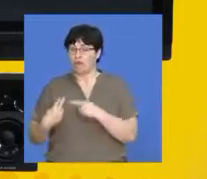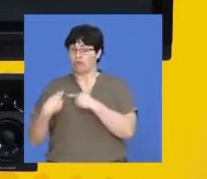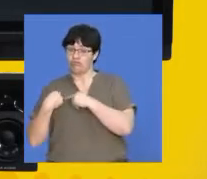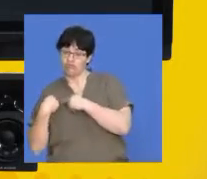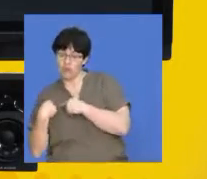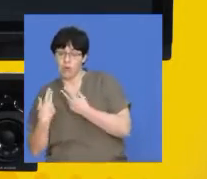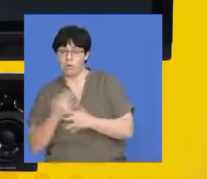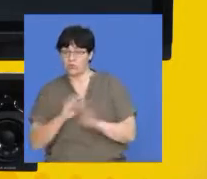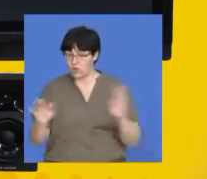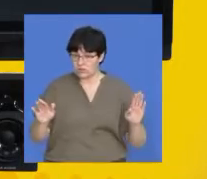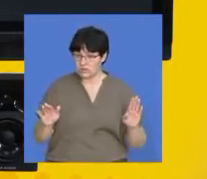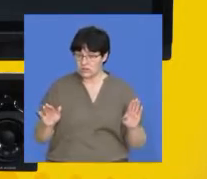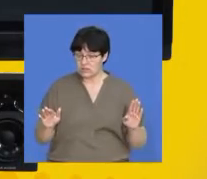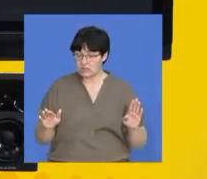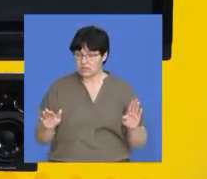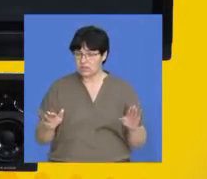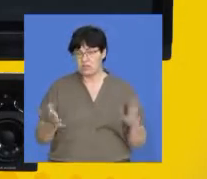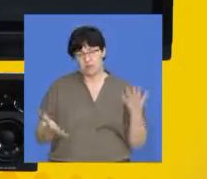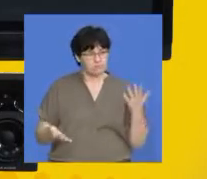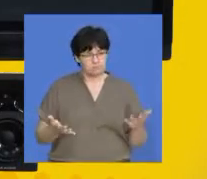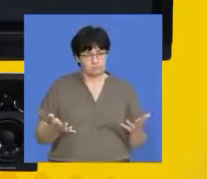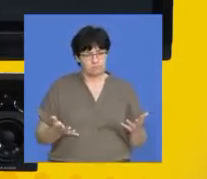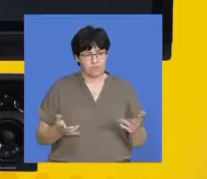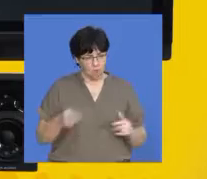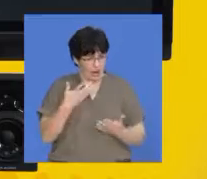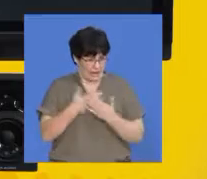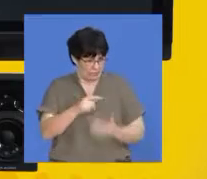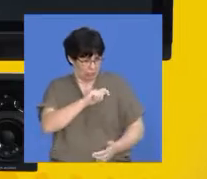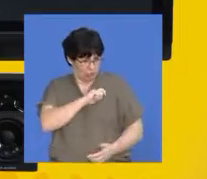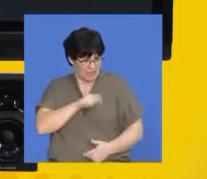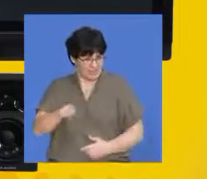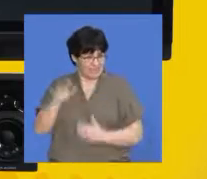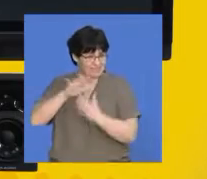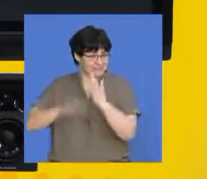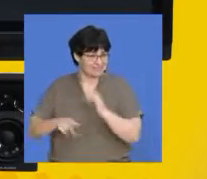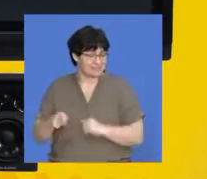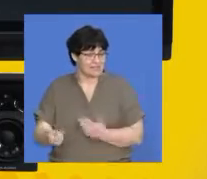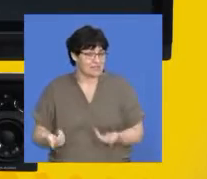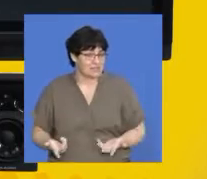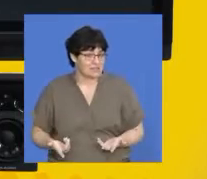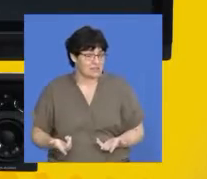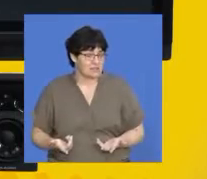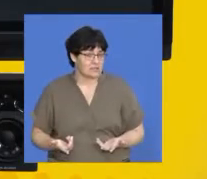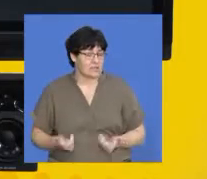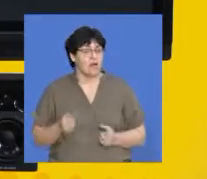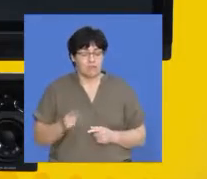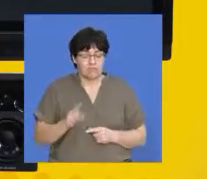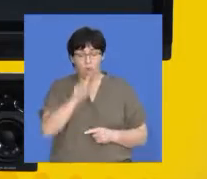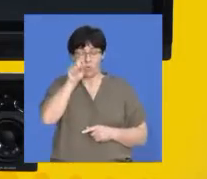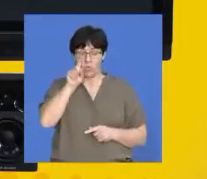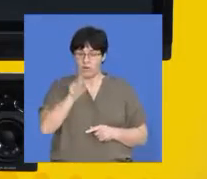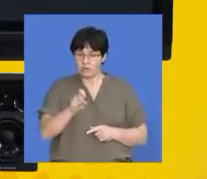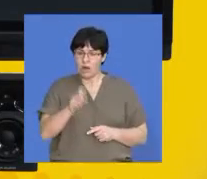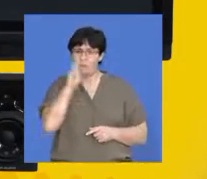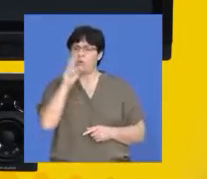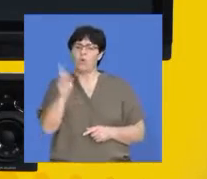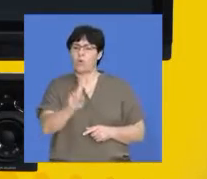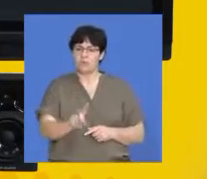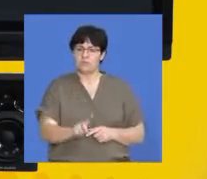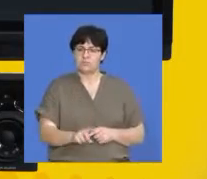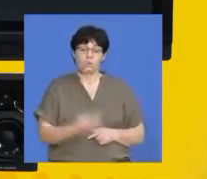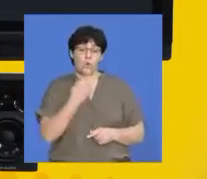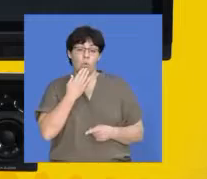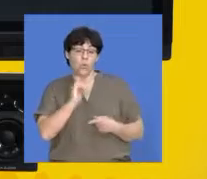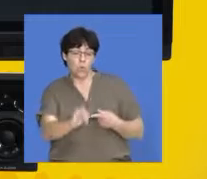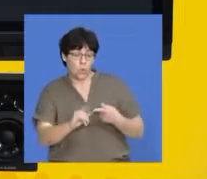reliable or not, that is where we're saying, can it be trusted? So for that type of question, you'll be looking at